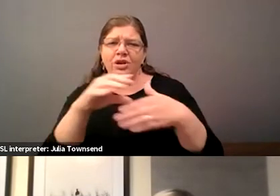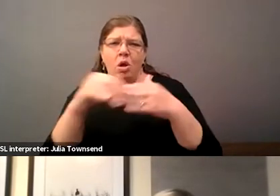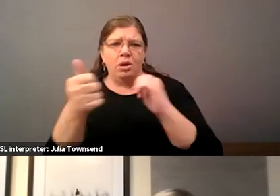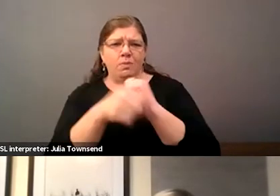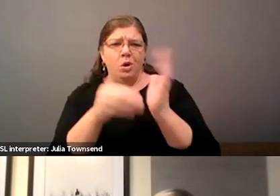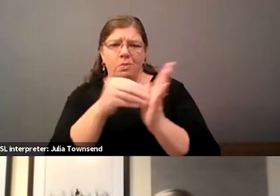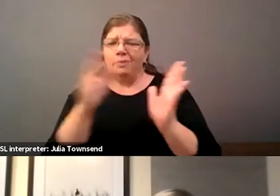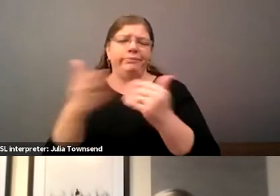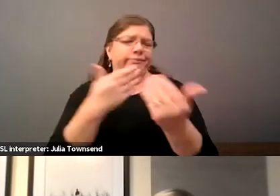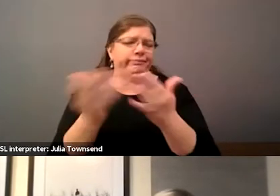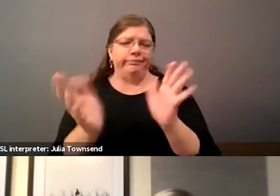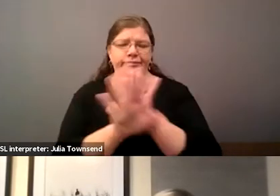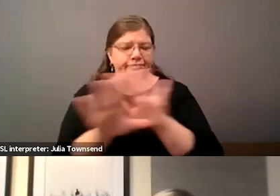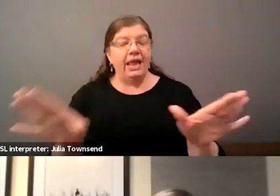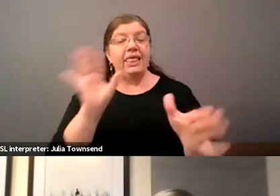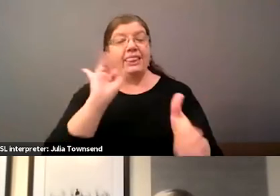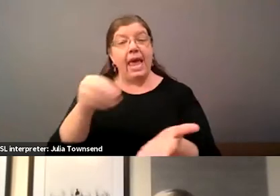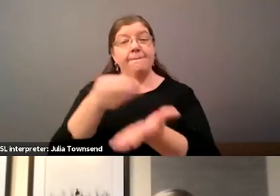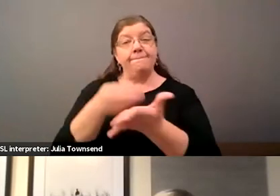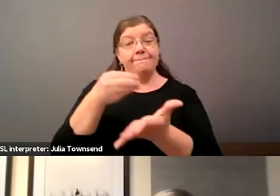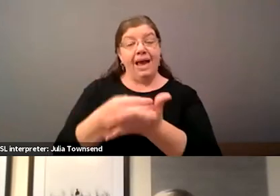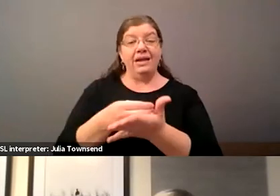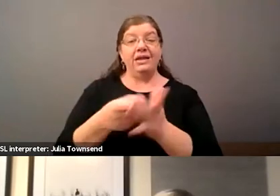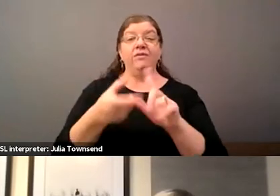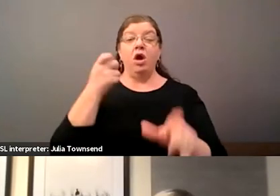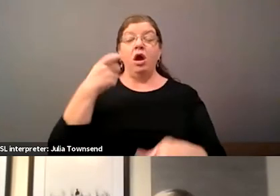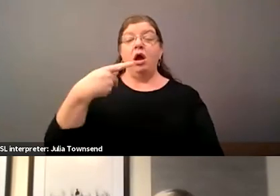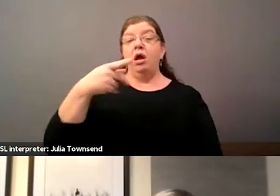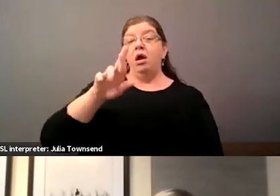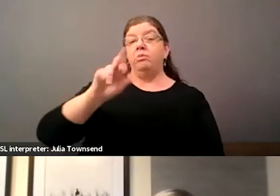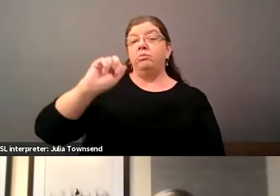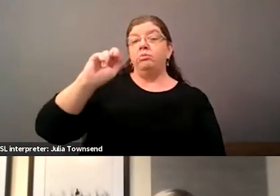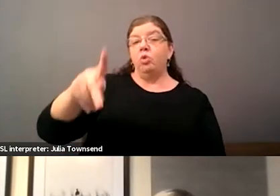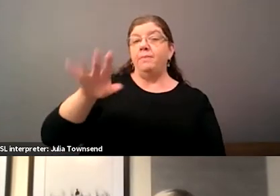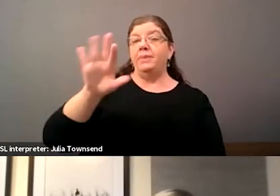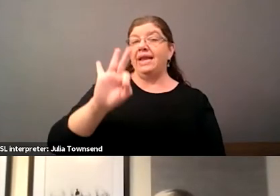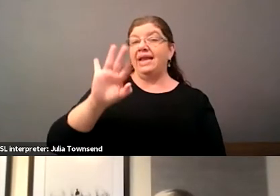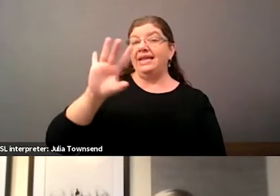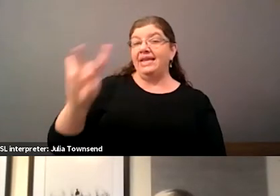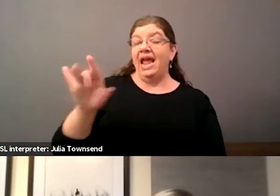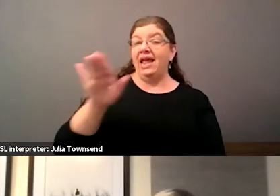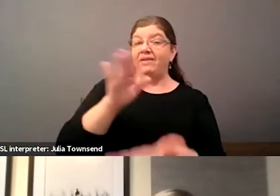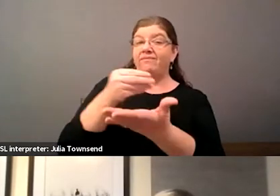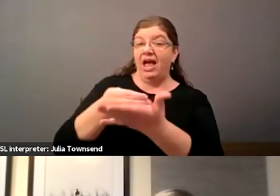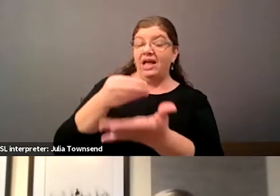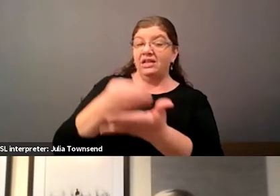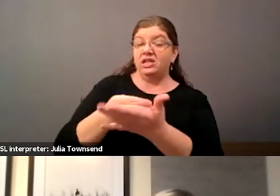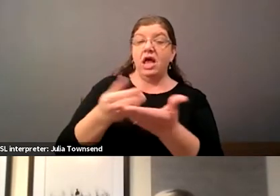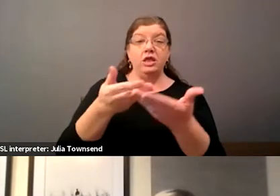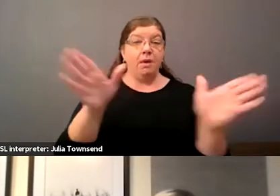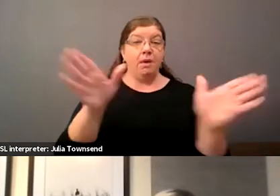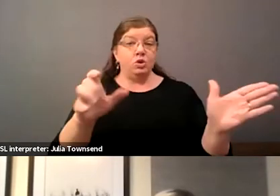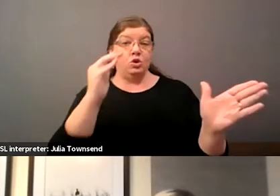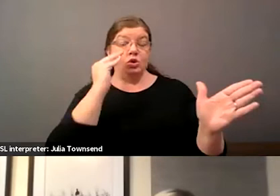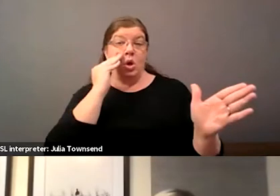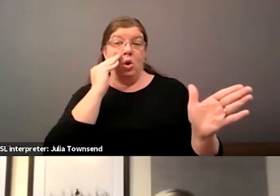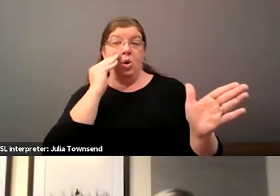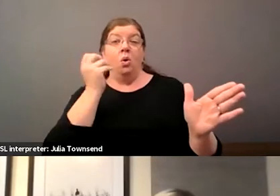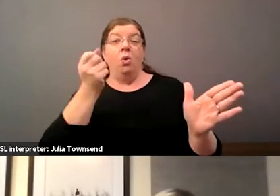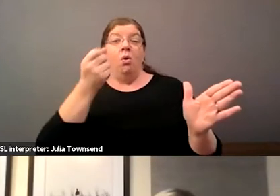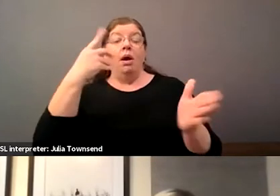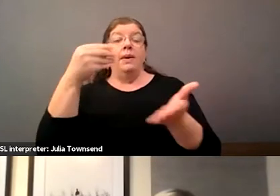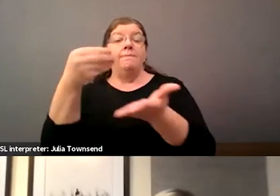regardless it's coming out of prop 98 funds which i think the public should know is money that